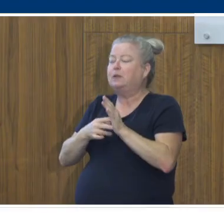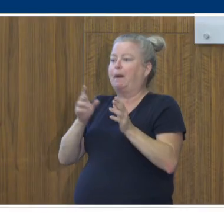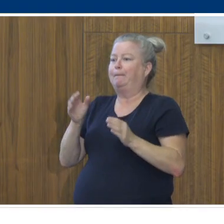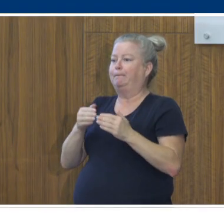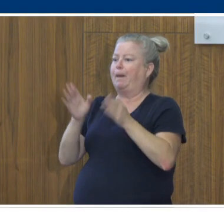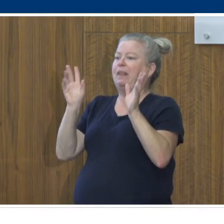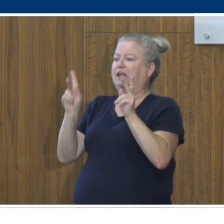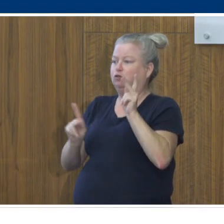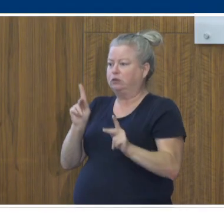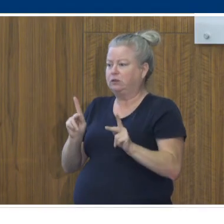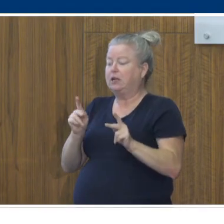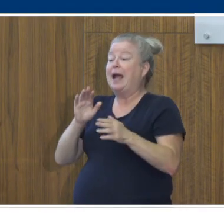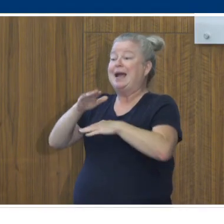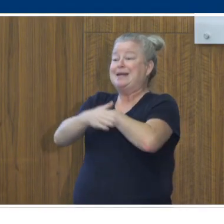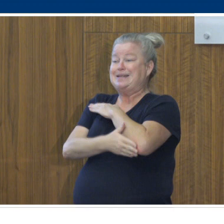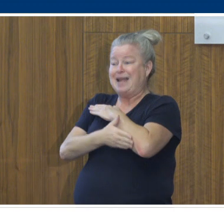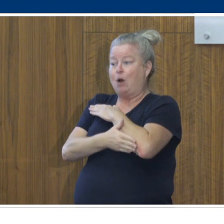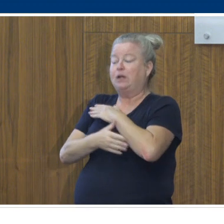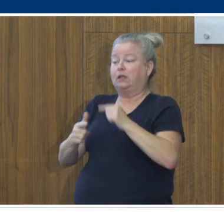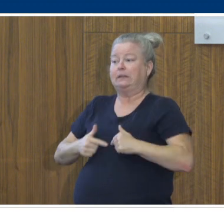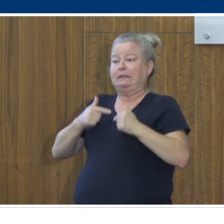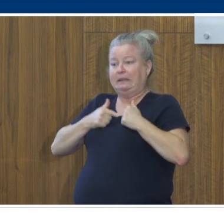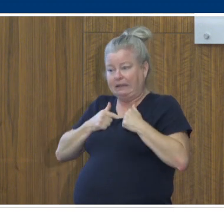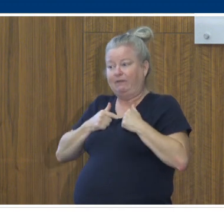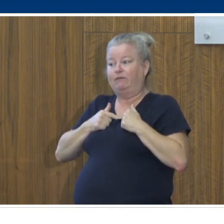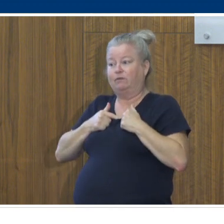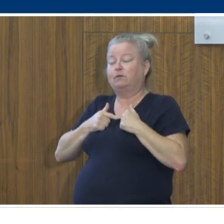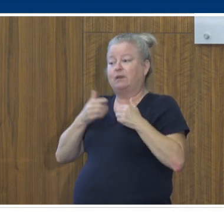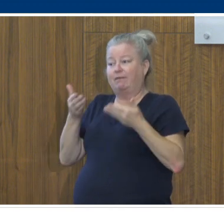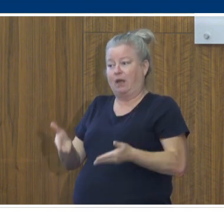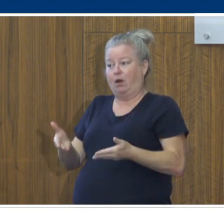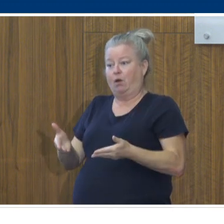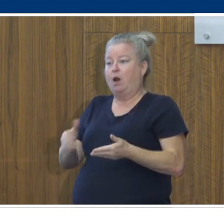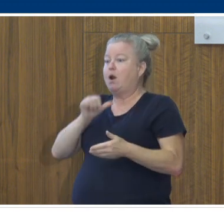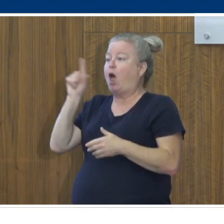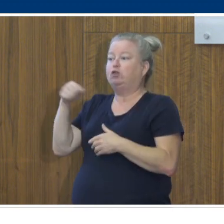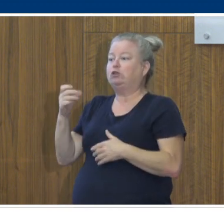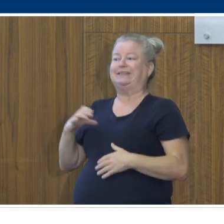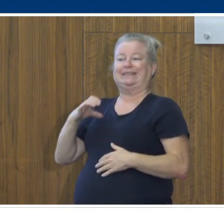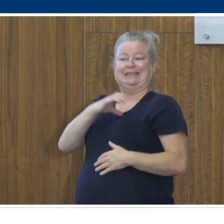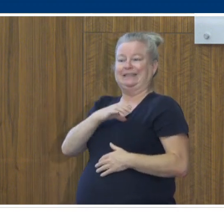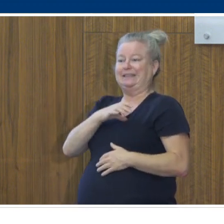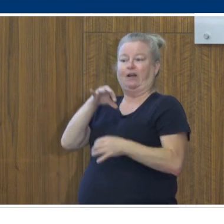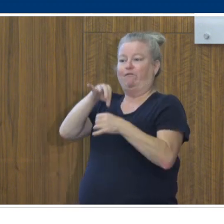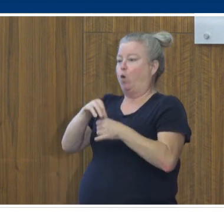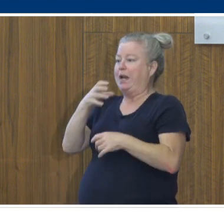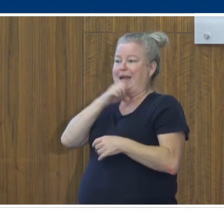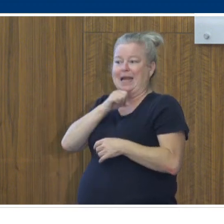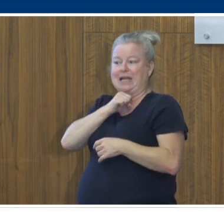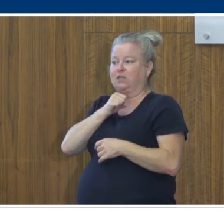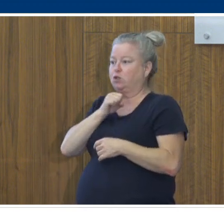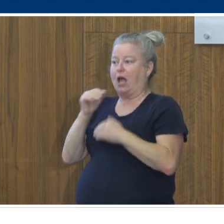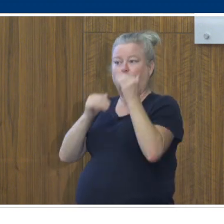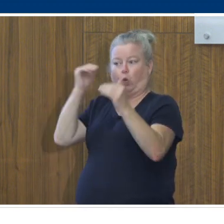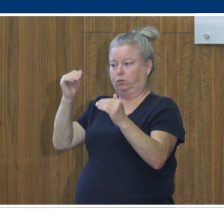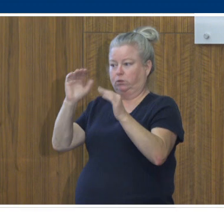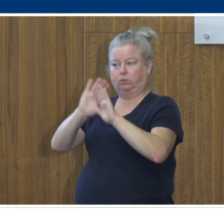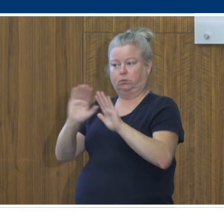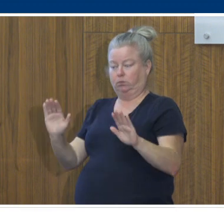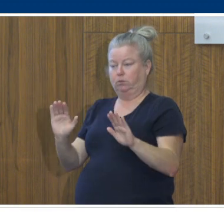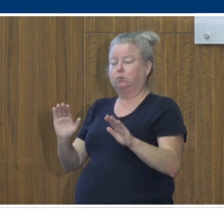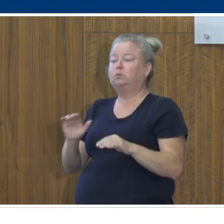to county residents, not just citizens and not just voting age adults. Unlike congressional districts, local